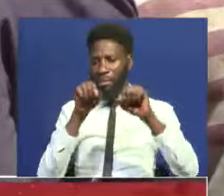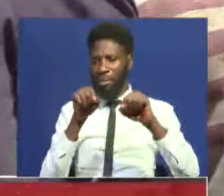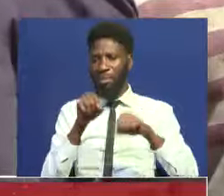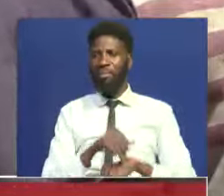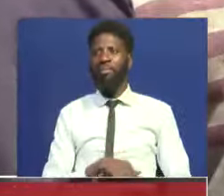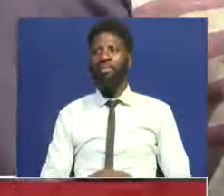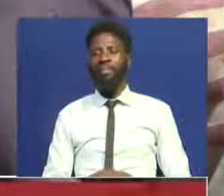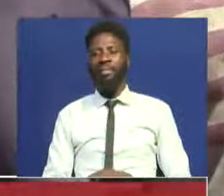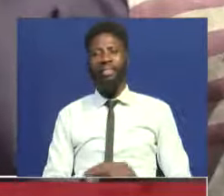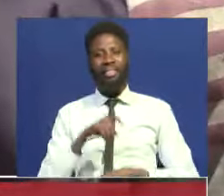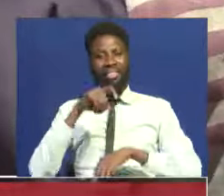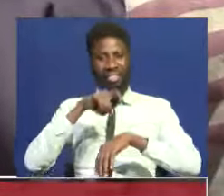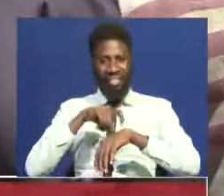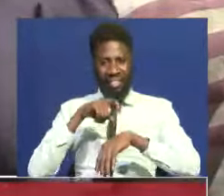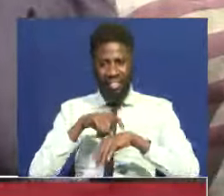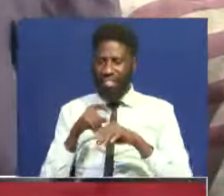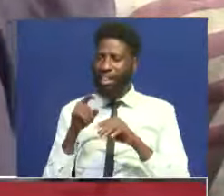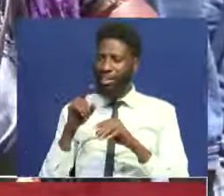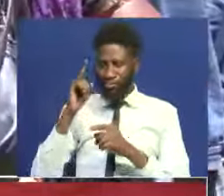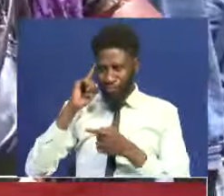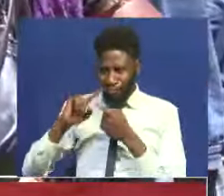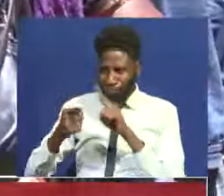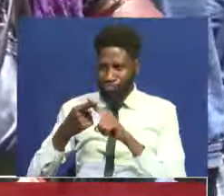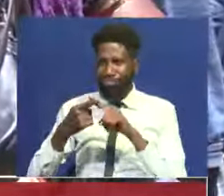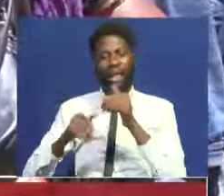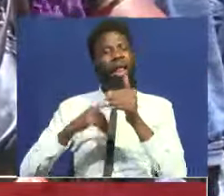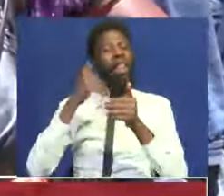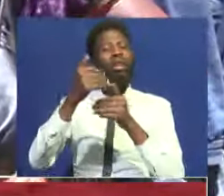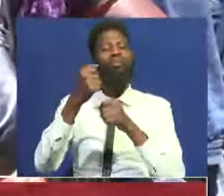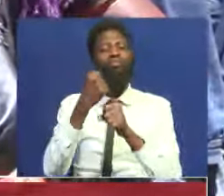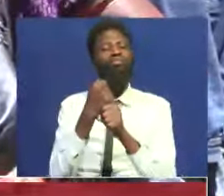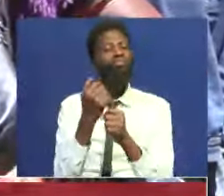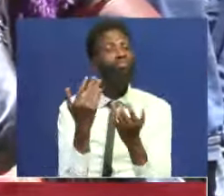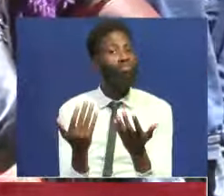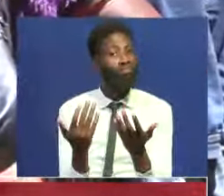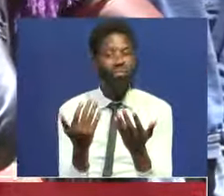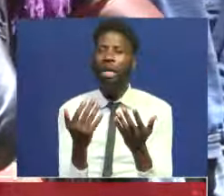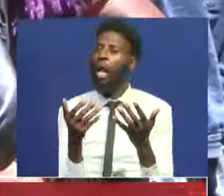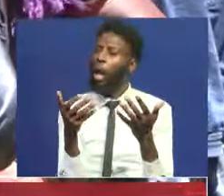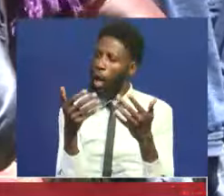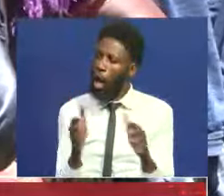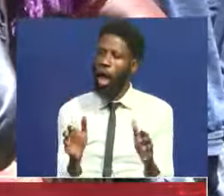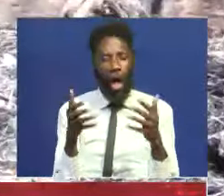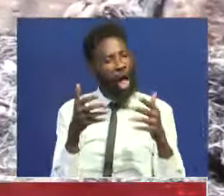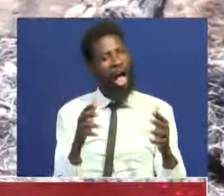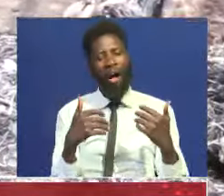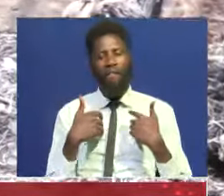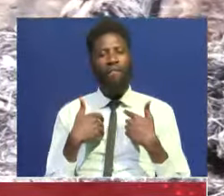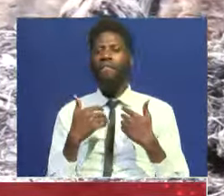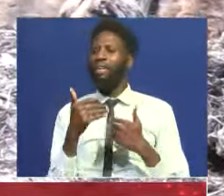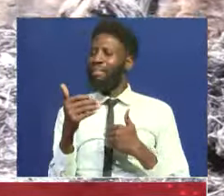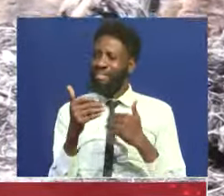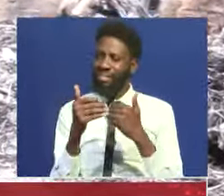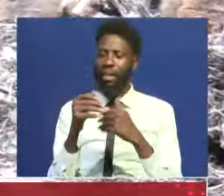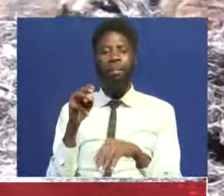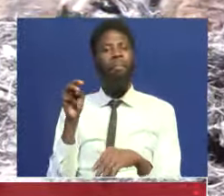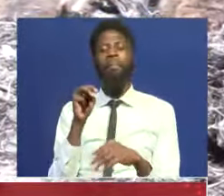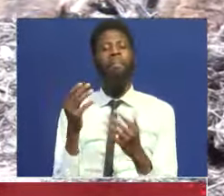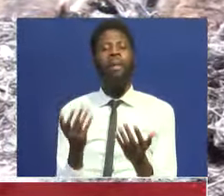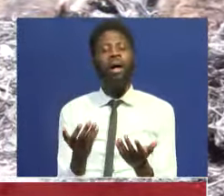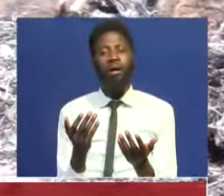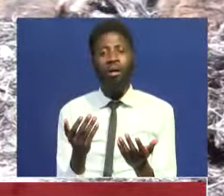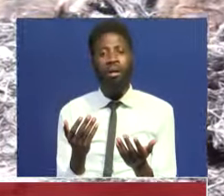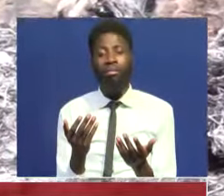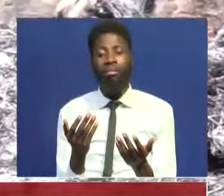As they are pondering their next move, they are counting losses amounting to millions that were destroyed by the arsonist, all